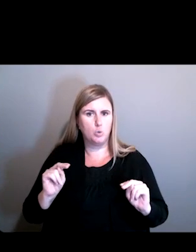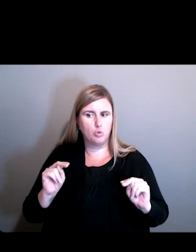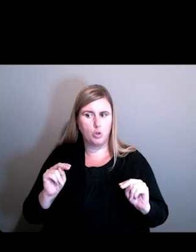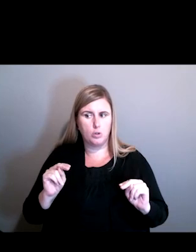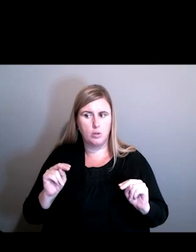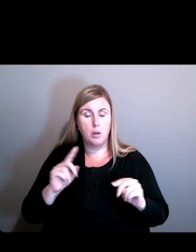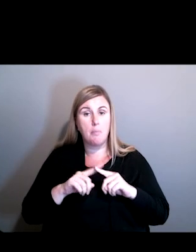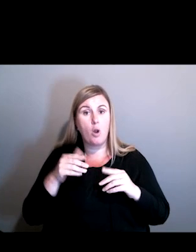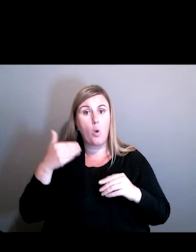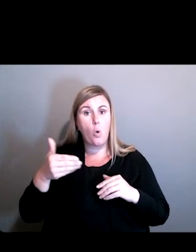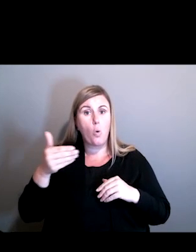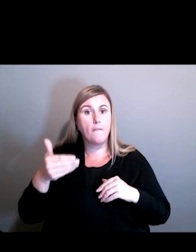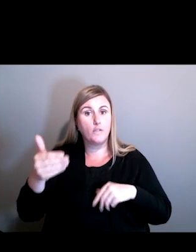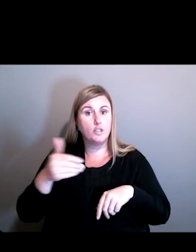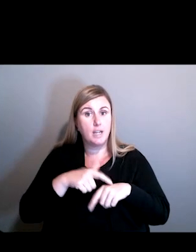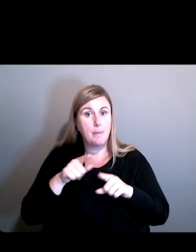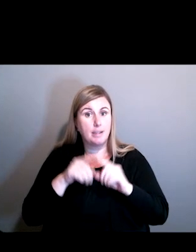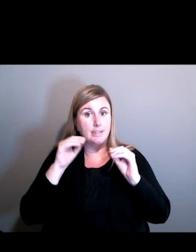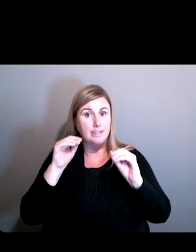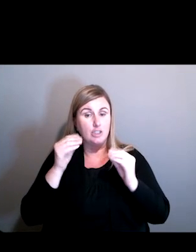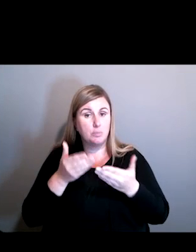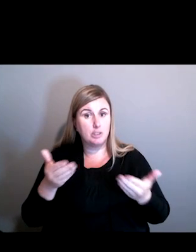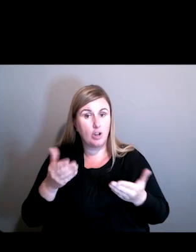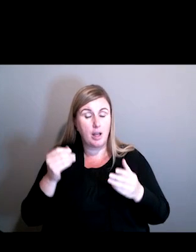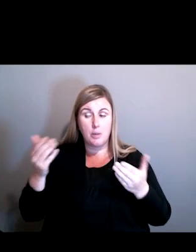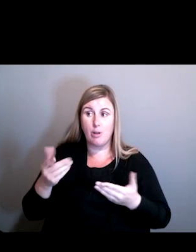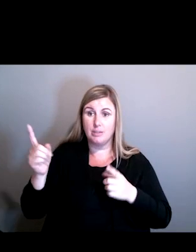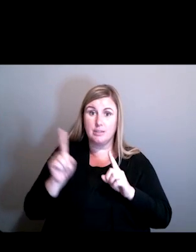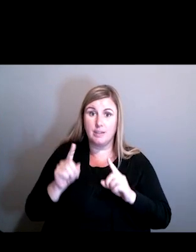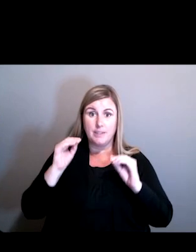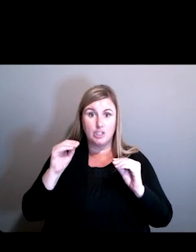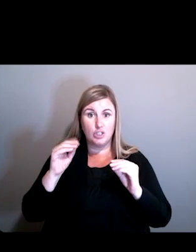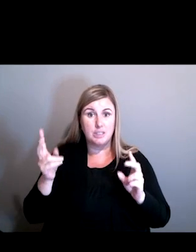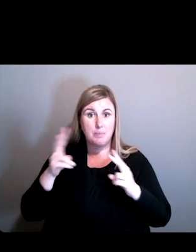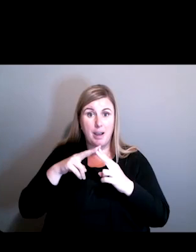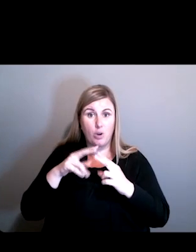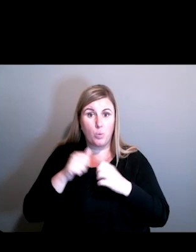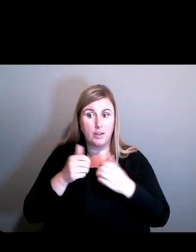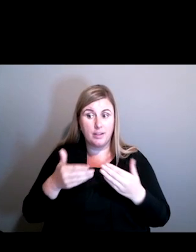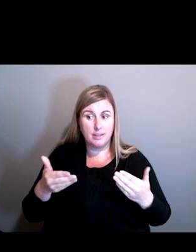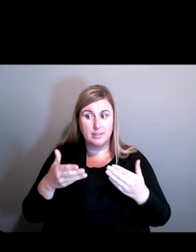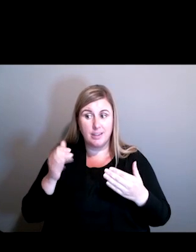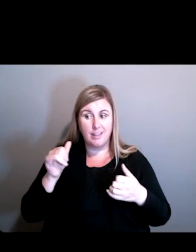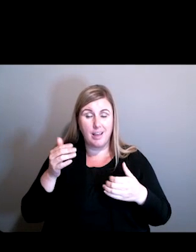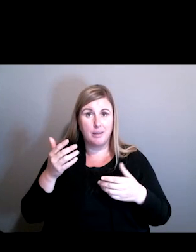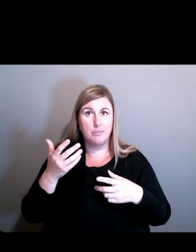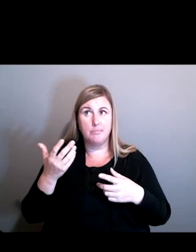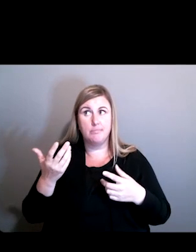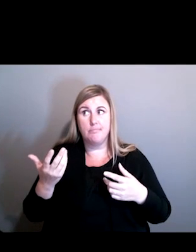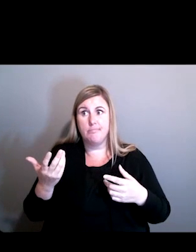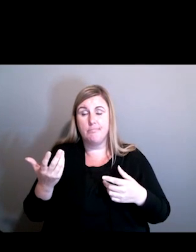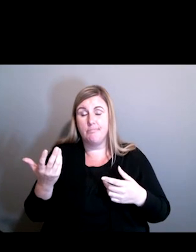neutral, but over time, as the teaching materials and the presence of a teacher is paired with things that